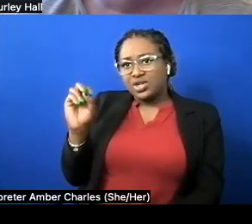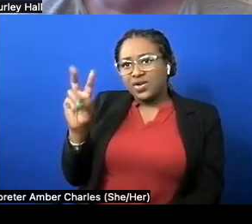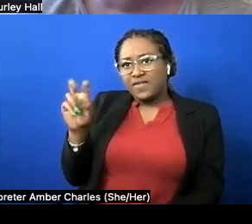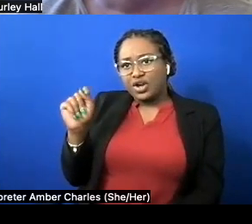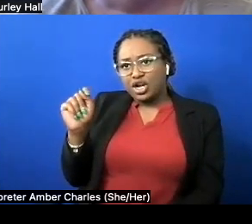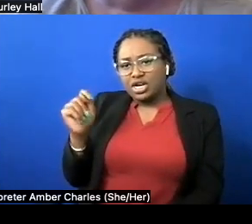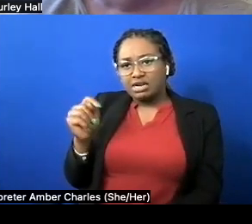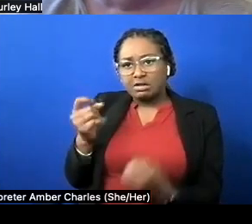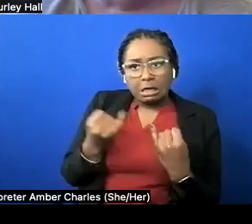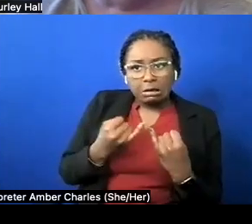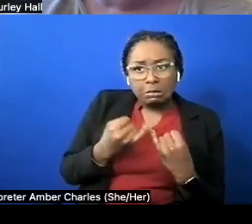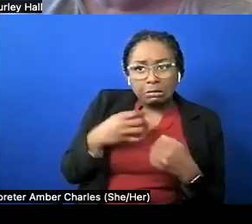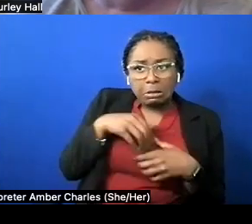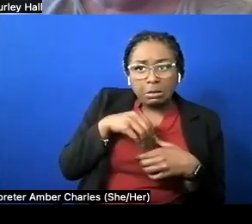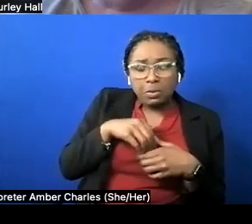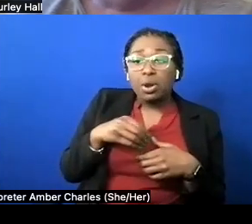us are we allowed to be